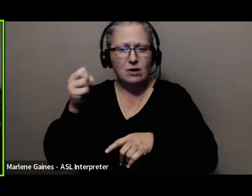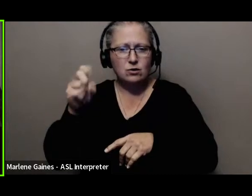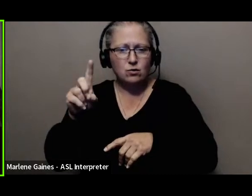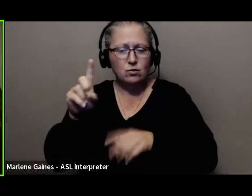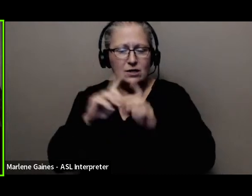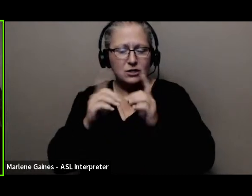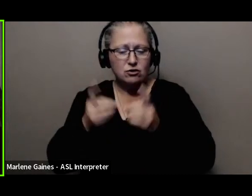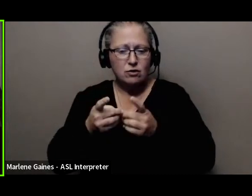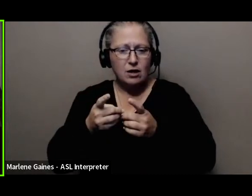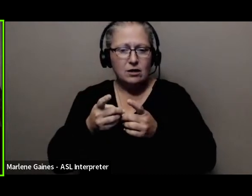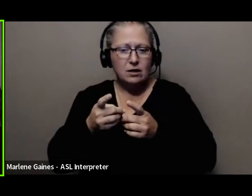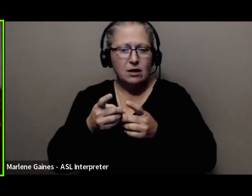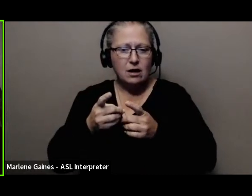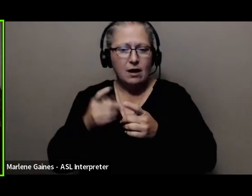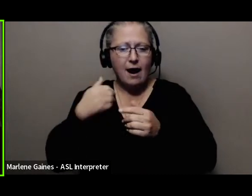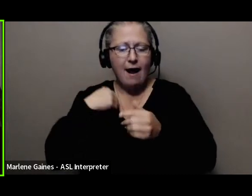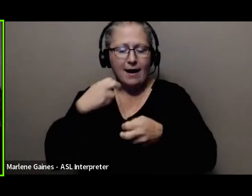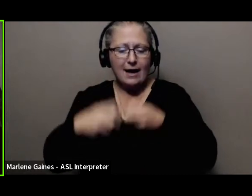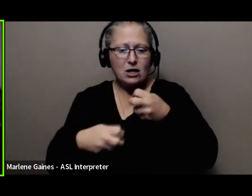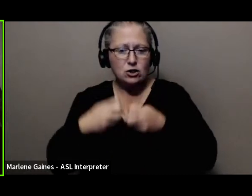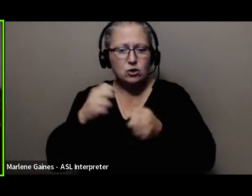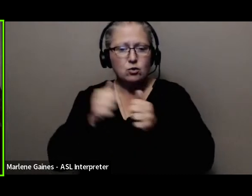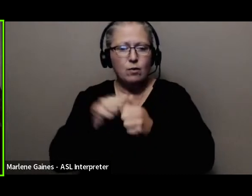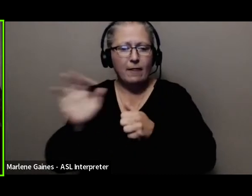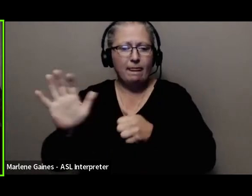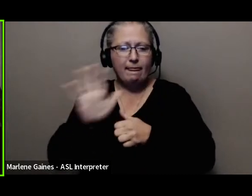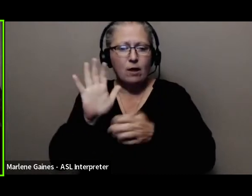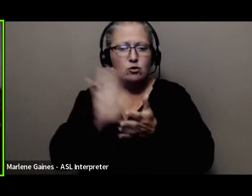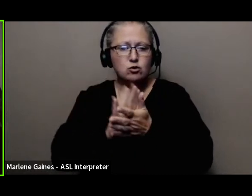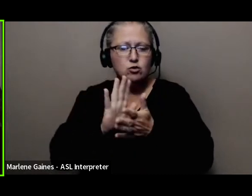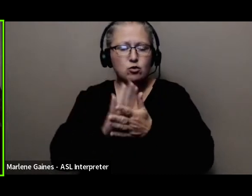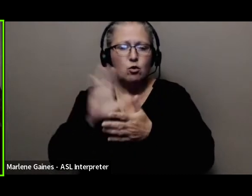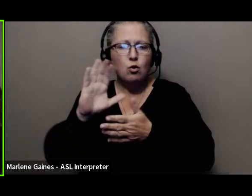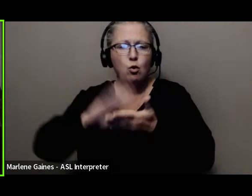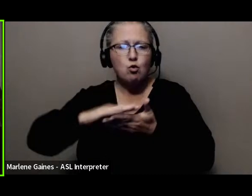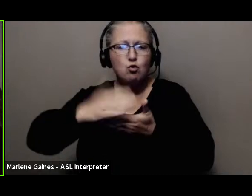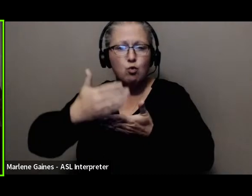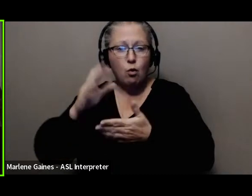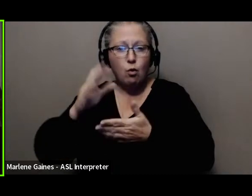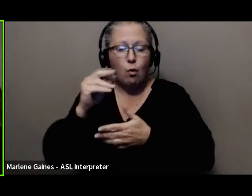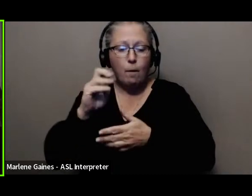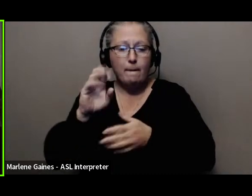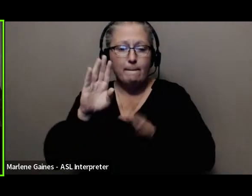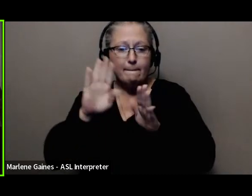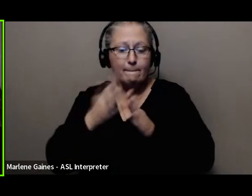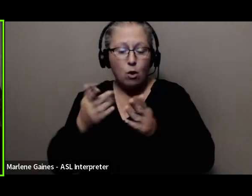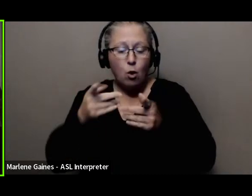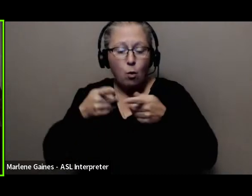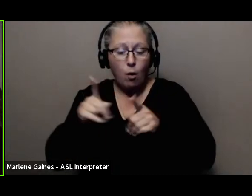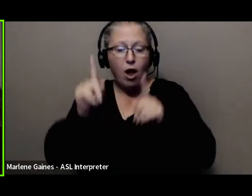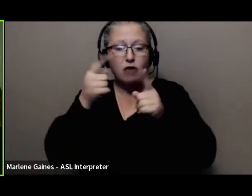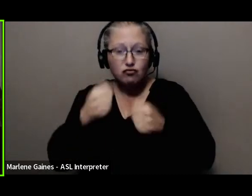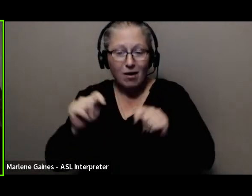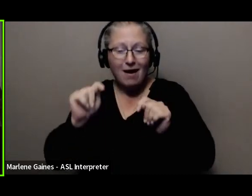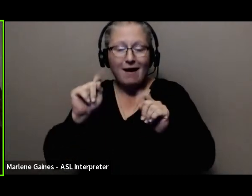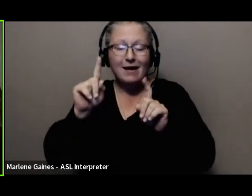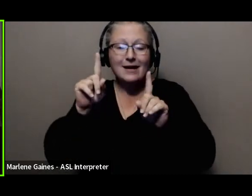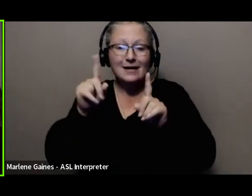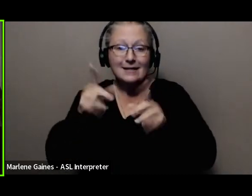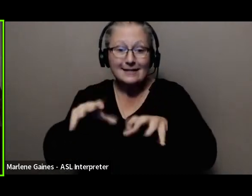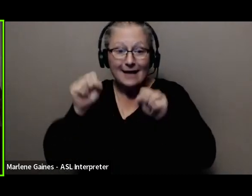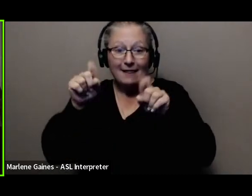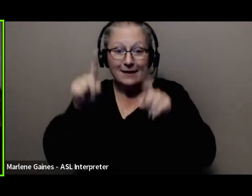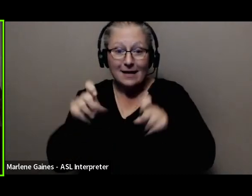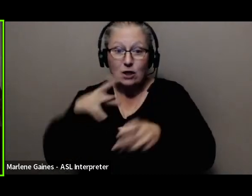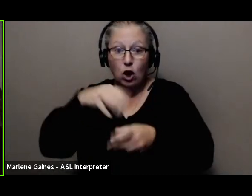District encountered issues with their school Chromebooks while trying to take the test, that including